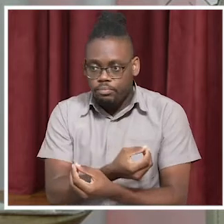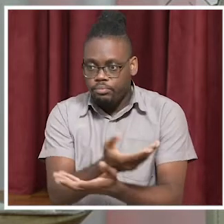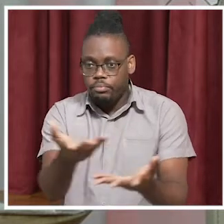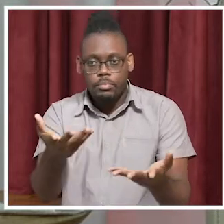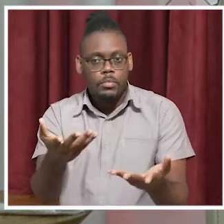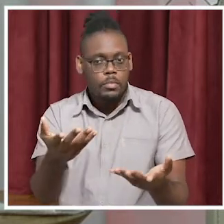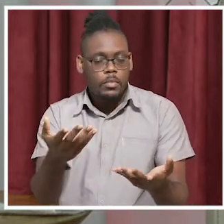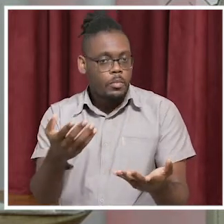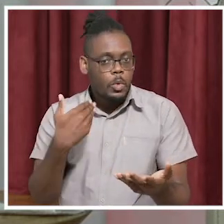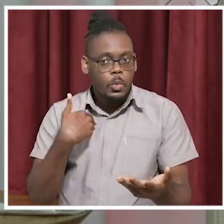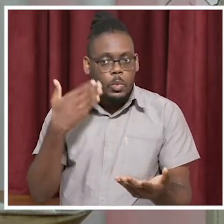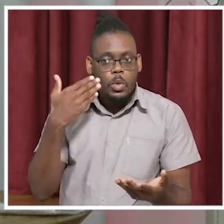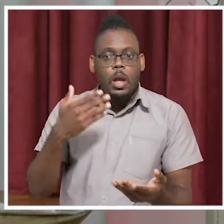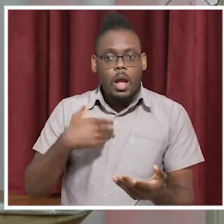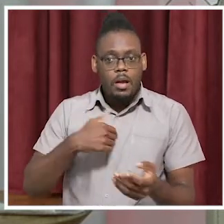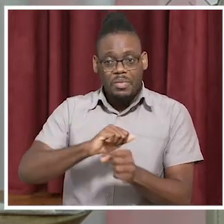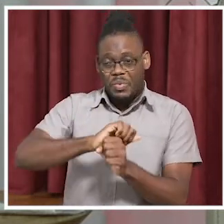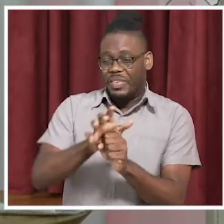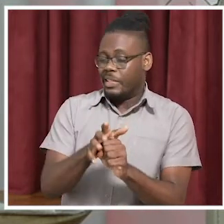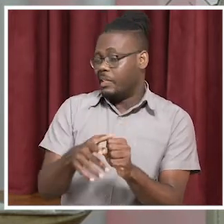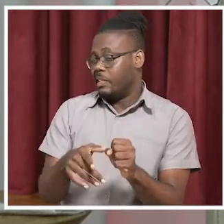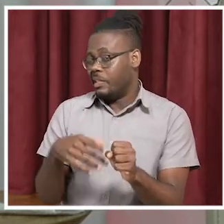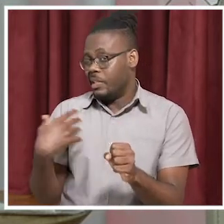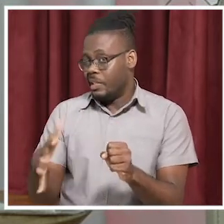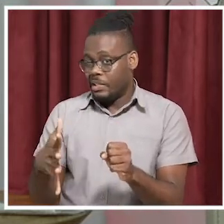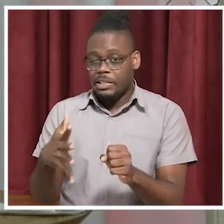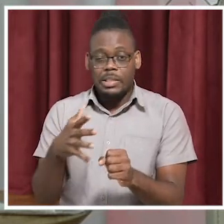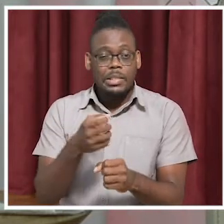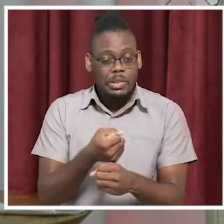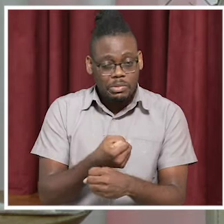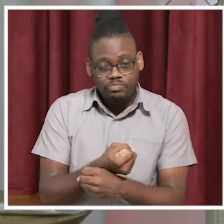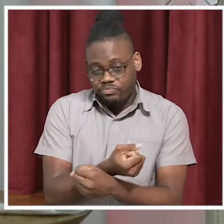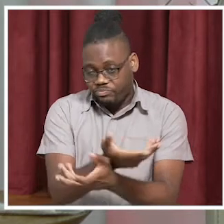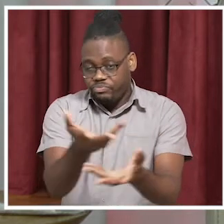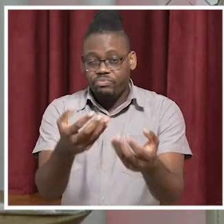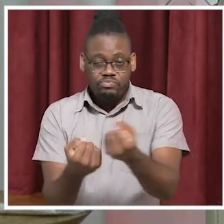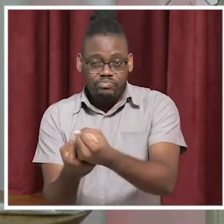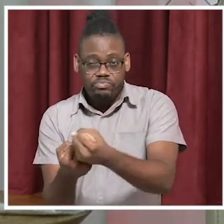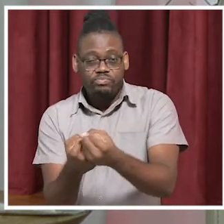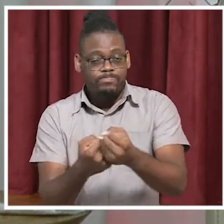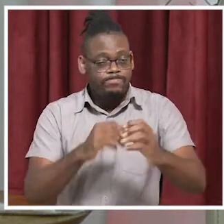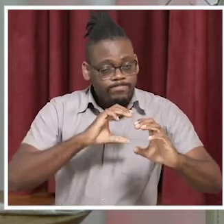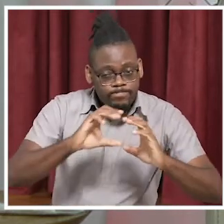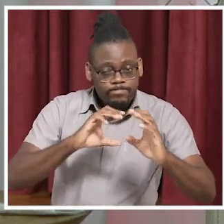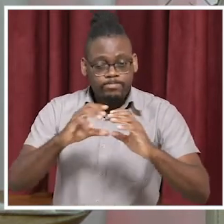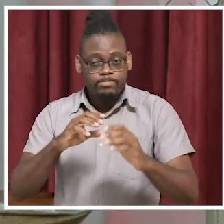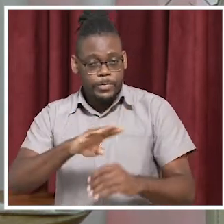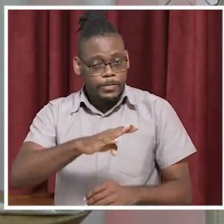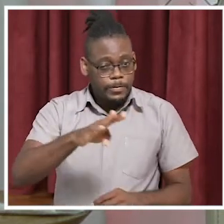has posed an entirely new way to communicate. So are we looking at virtual options in addition